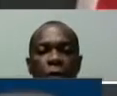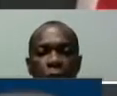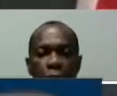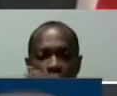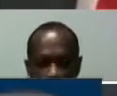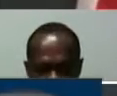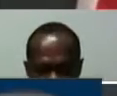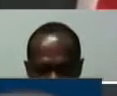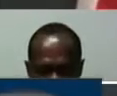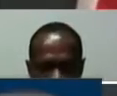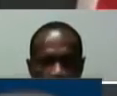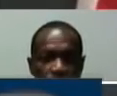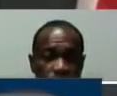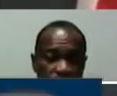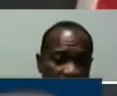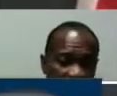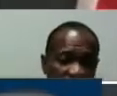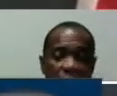time is now.